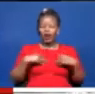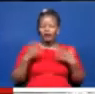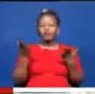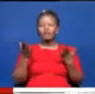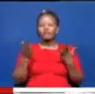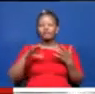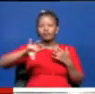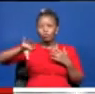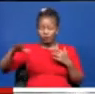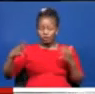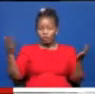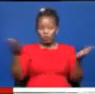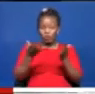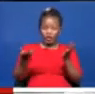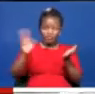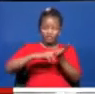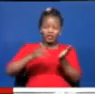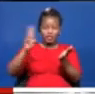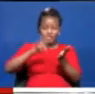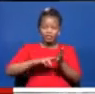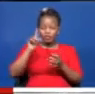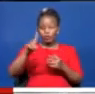registered voters are